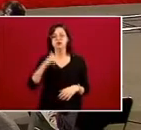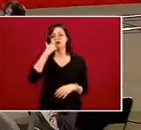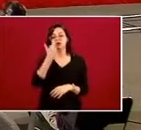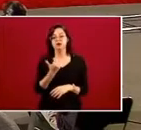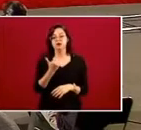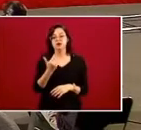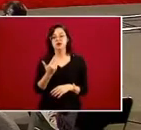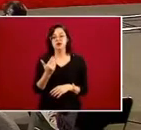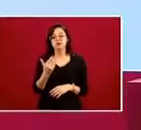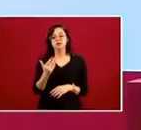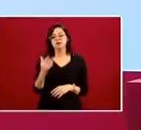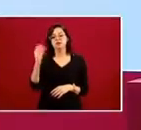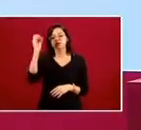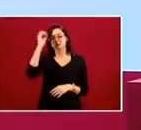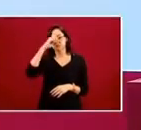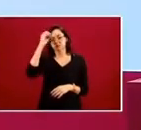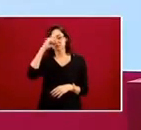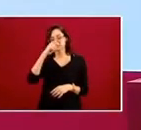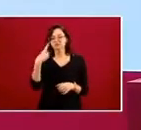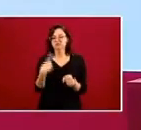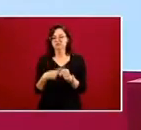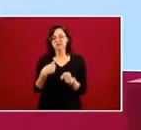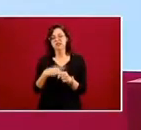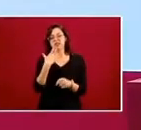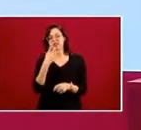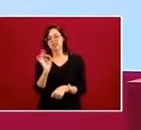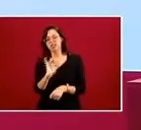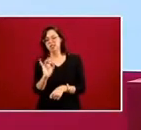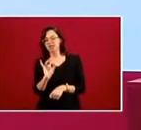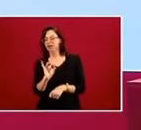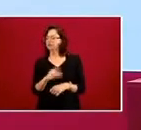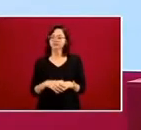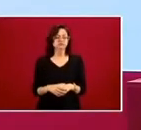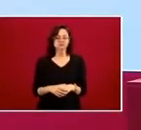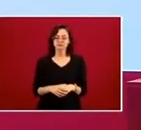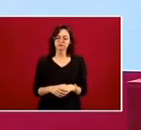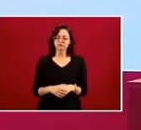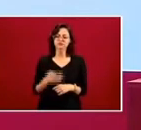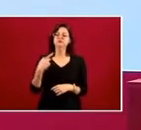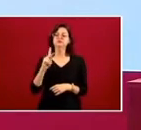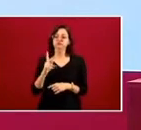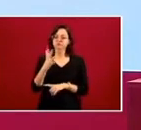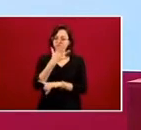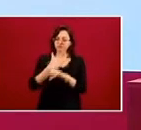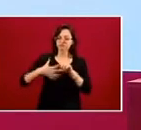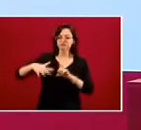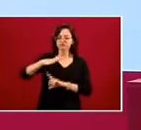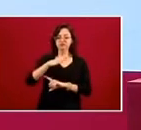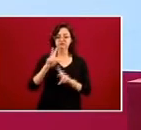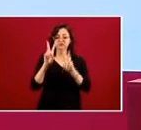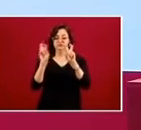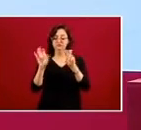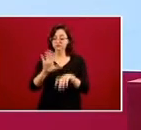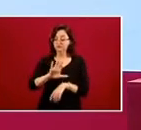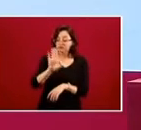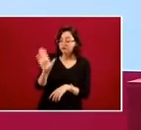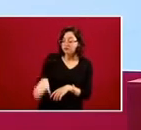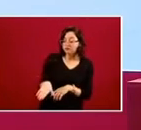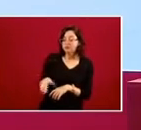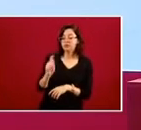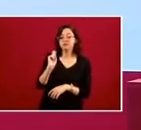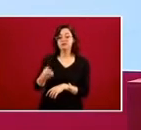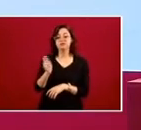the lethality and the mortality rates, not just the raw numbers. And I would like to put this disease into